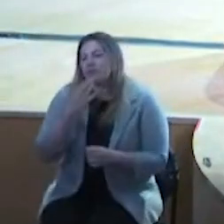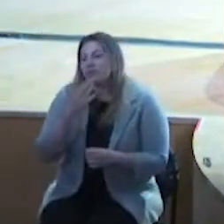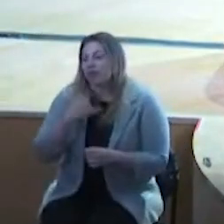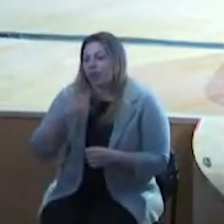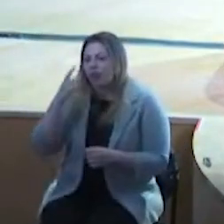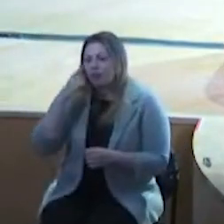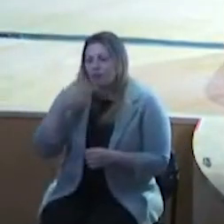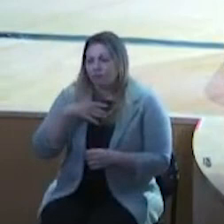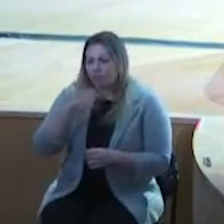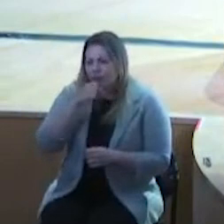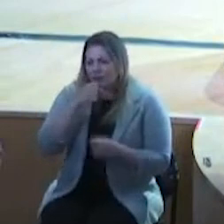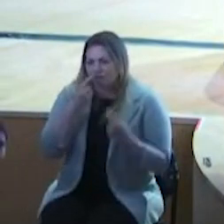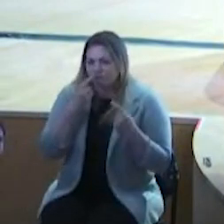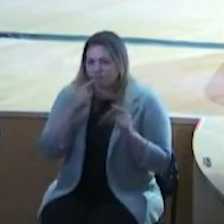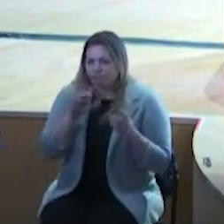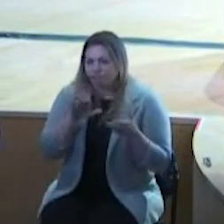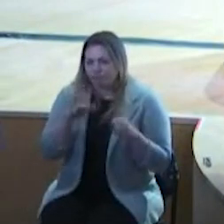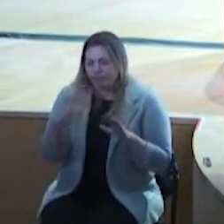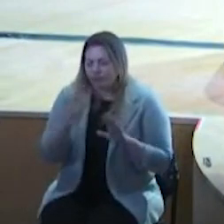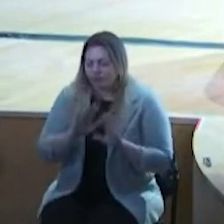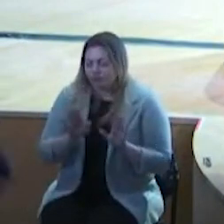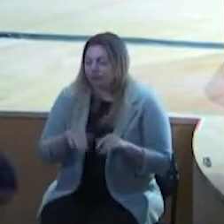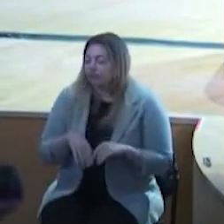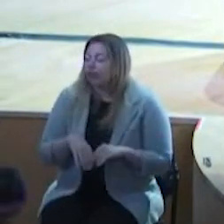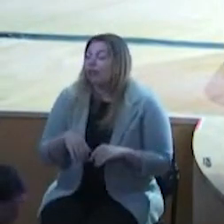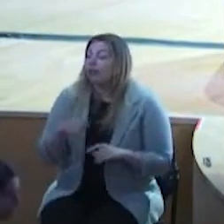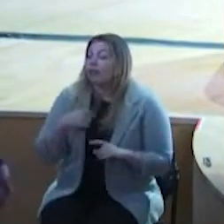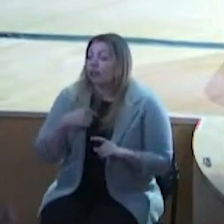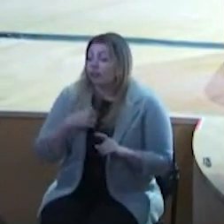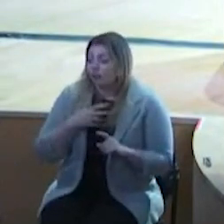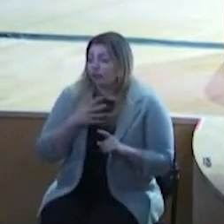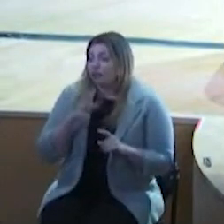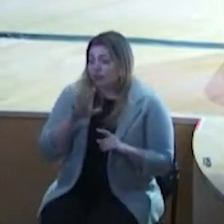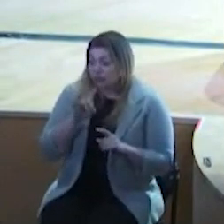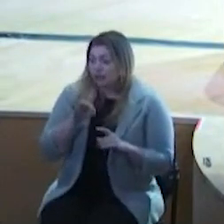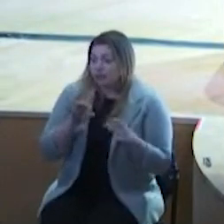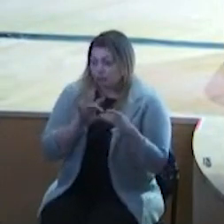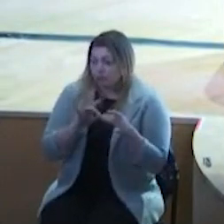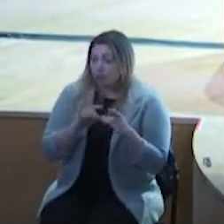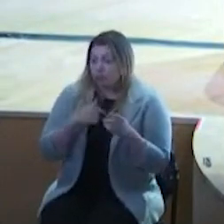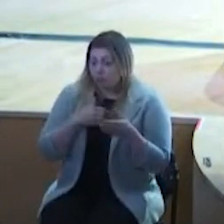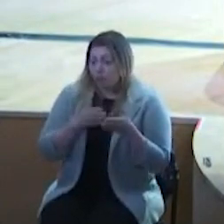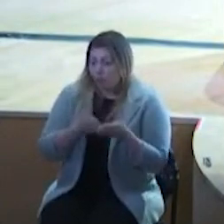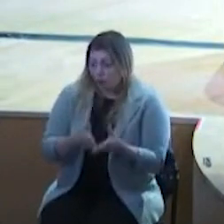Thank you for that. So I was the one that was chatting a little bit about boats.